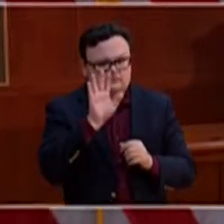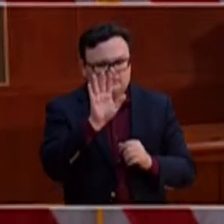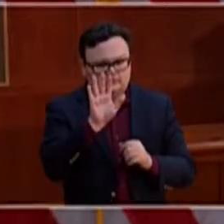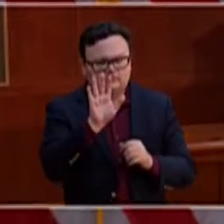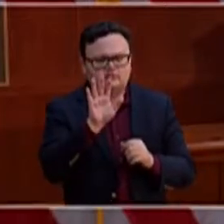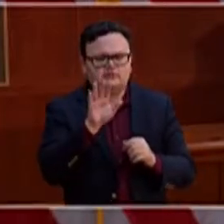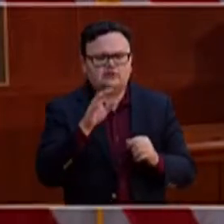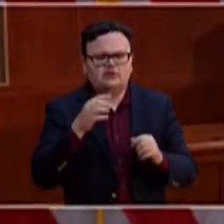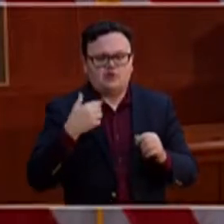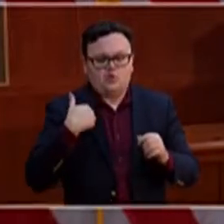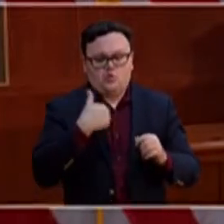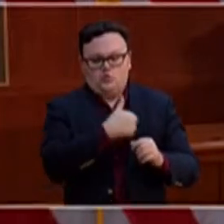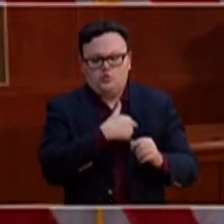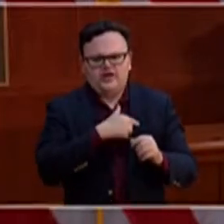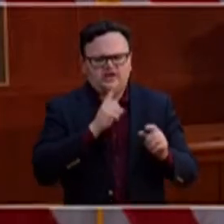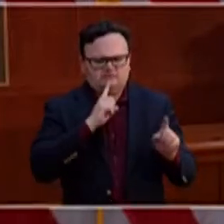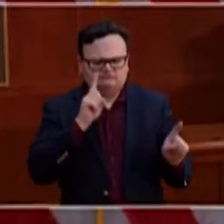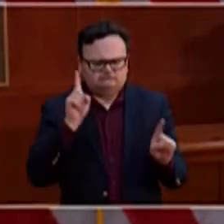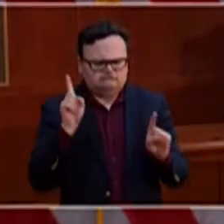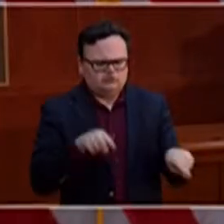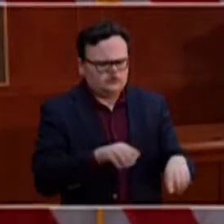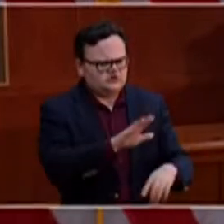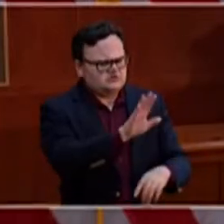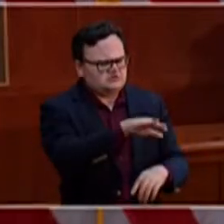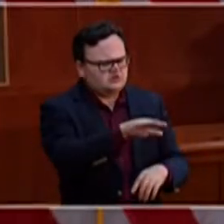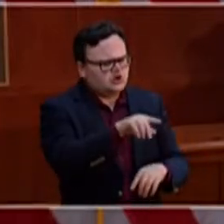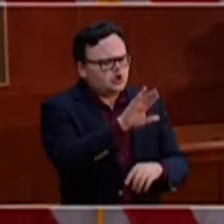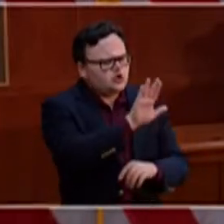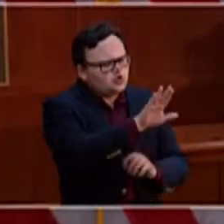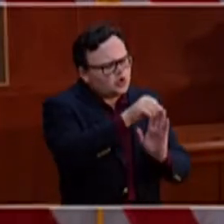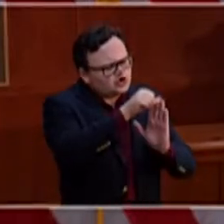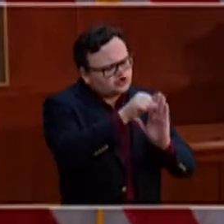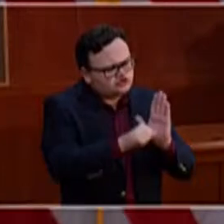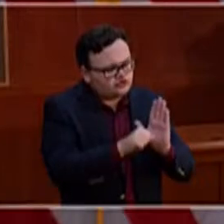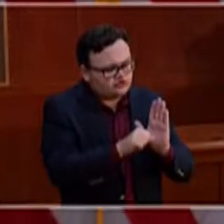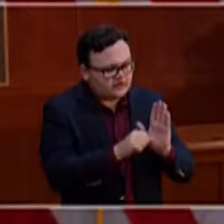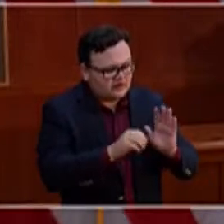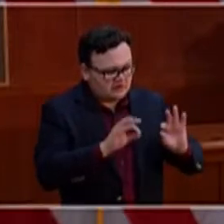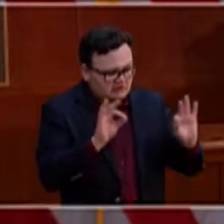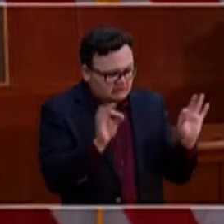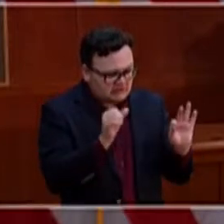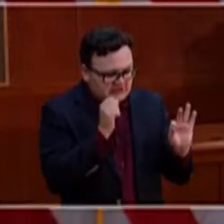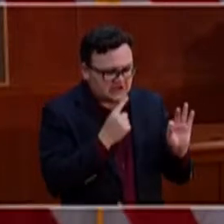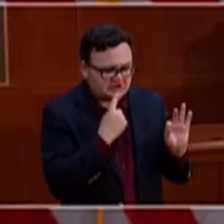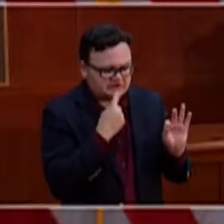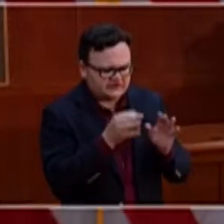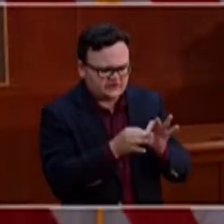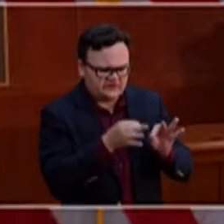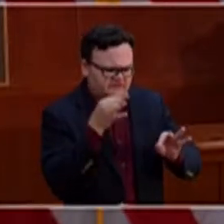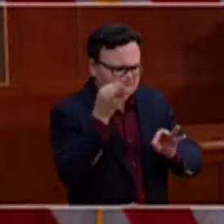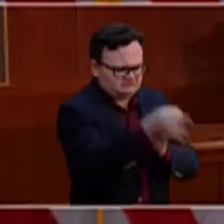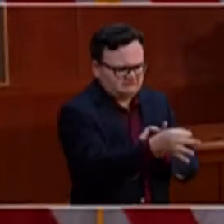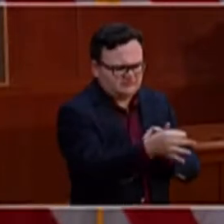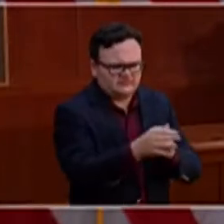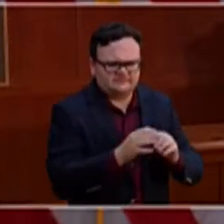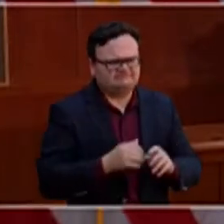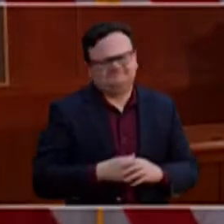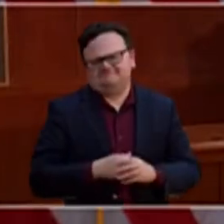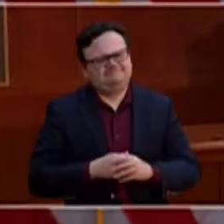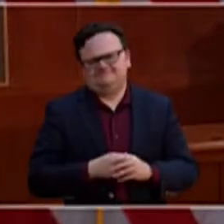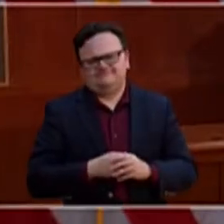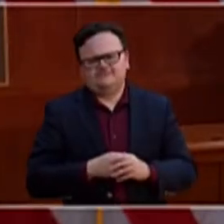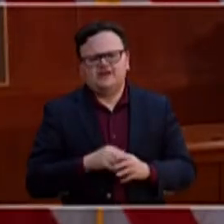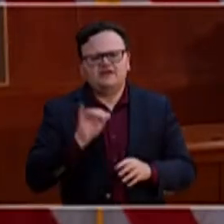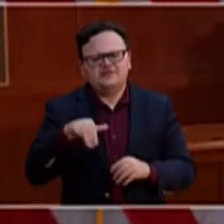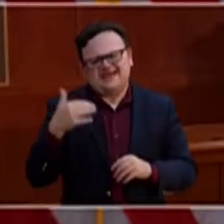edict from government saying you can't do an elective surgery or you got to do this or that. That was kind of the March, April view, and that's what happened across the country.